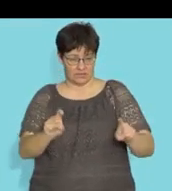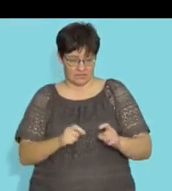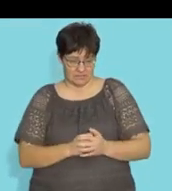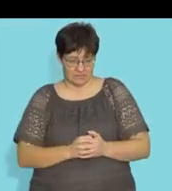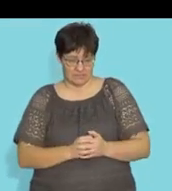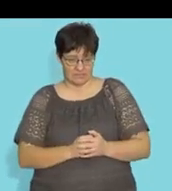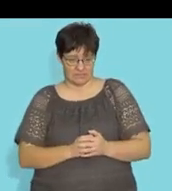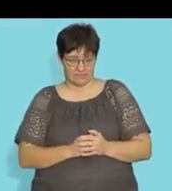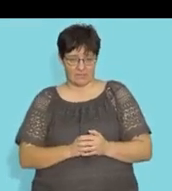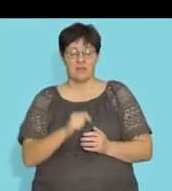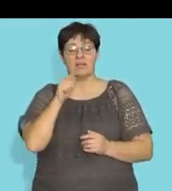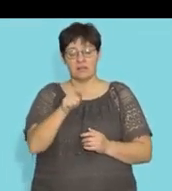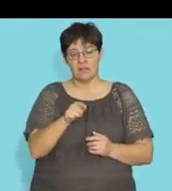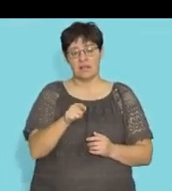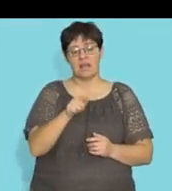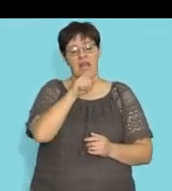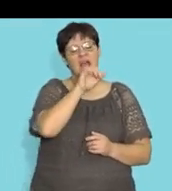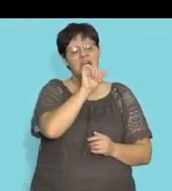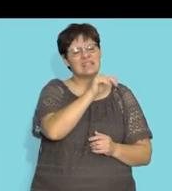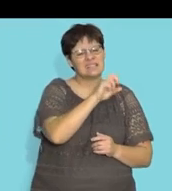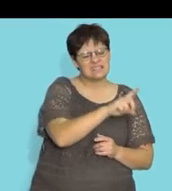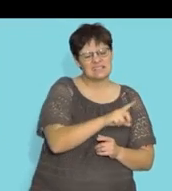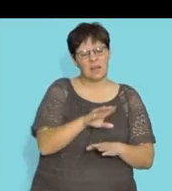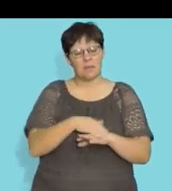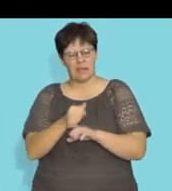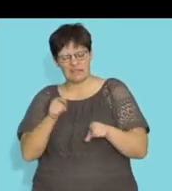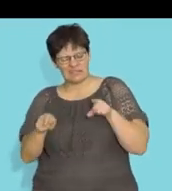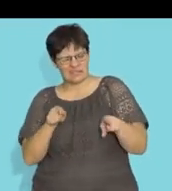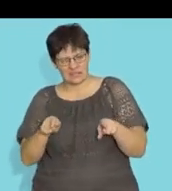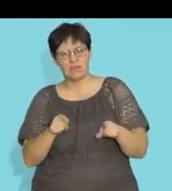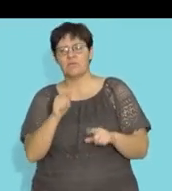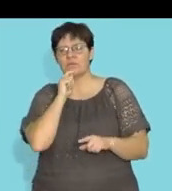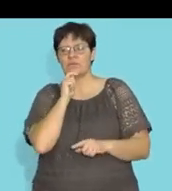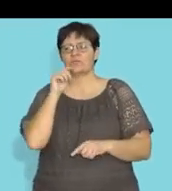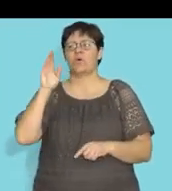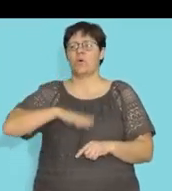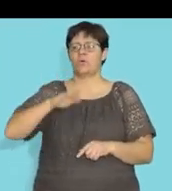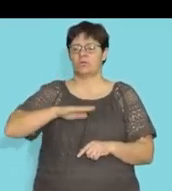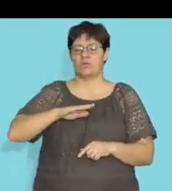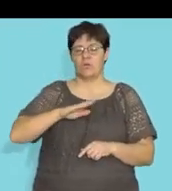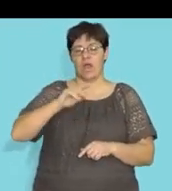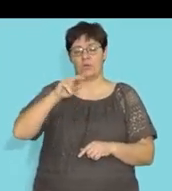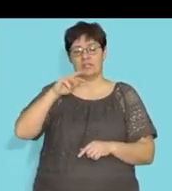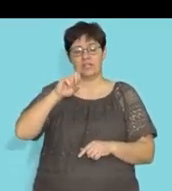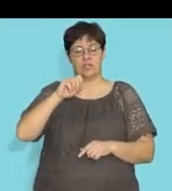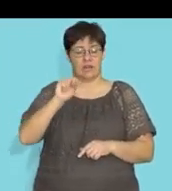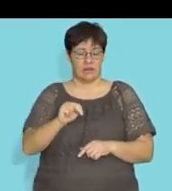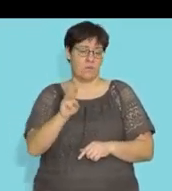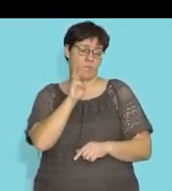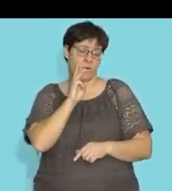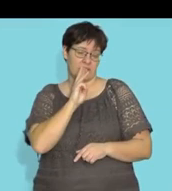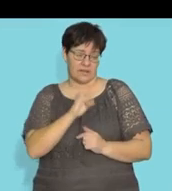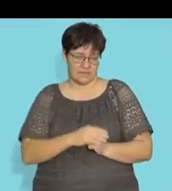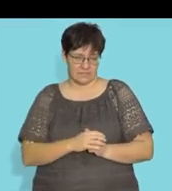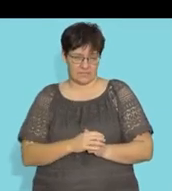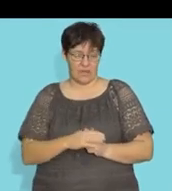When we apply it to acids and bases, I would like us to look at the auto-ionization of water again. And here